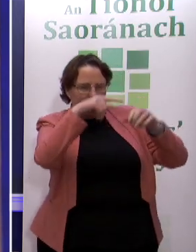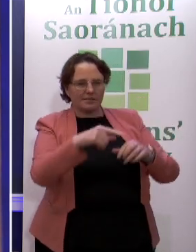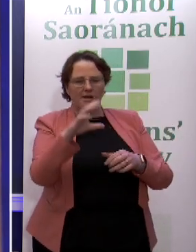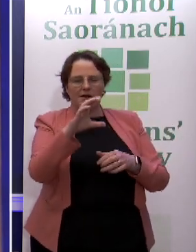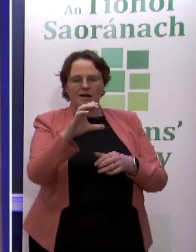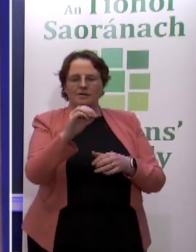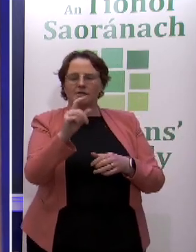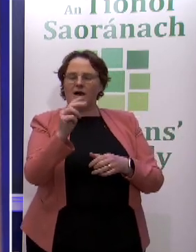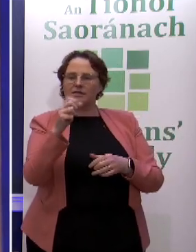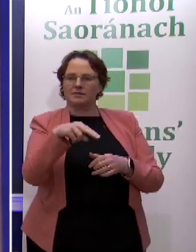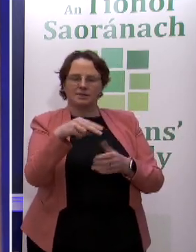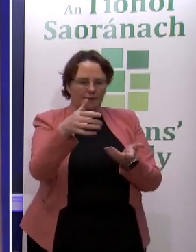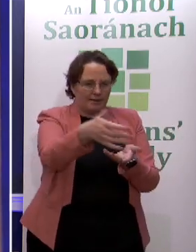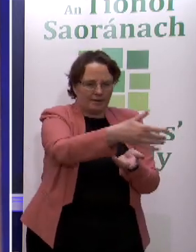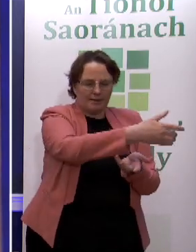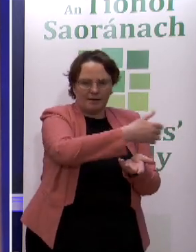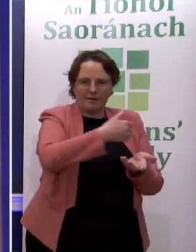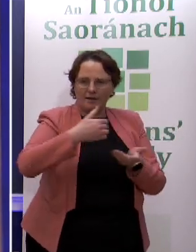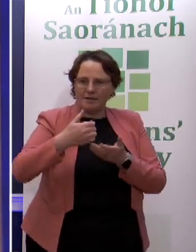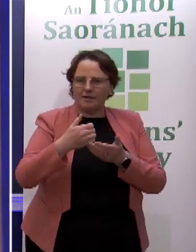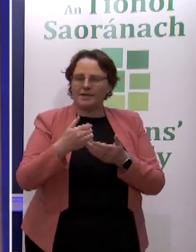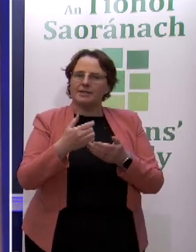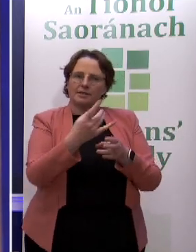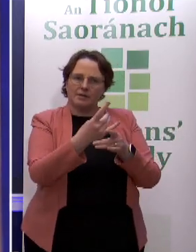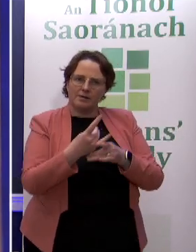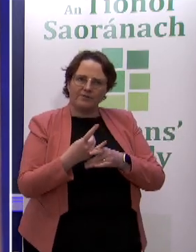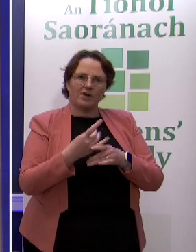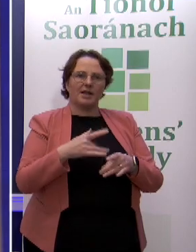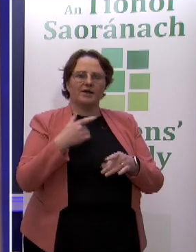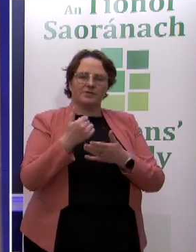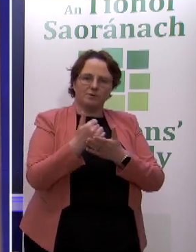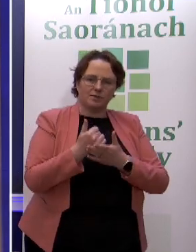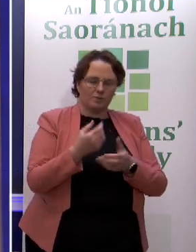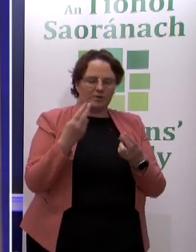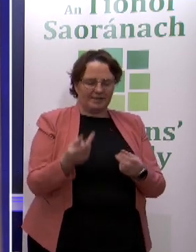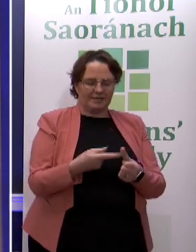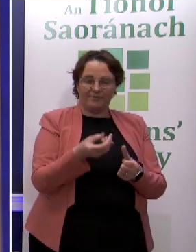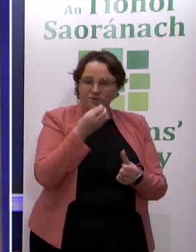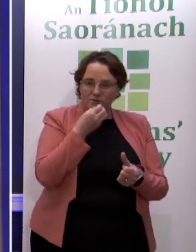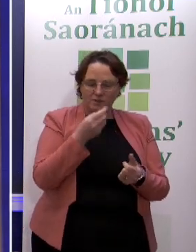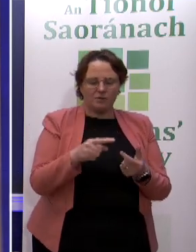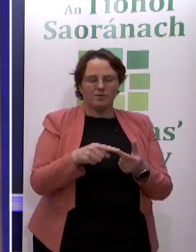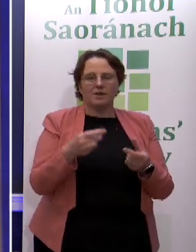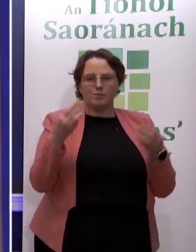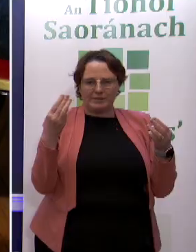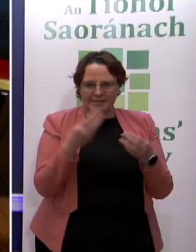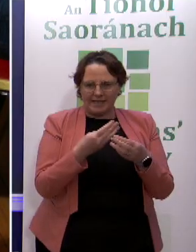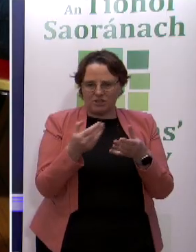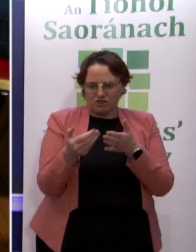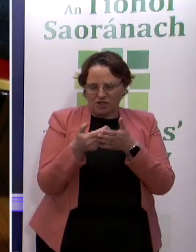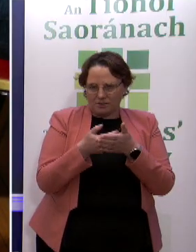These things are fundamental. They're our life support system. We need food. We need protection from shelter. So